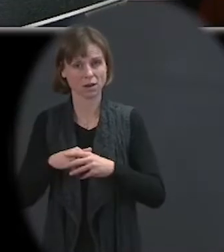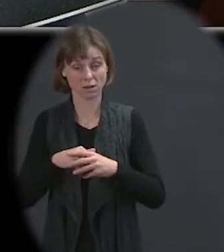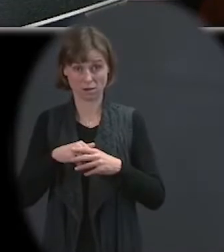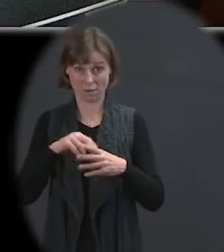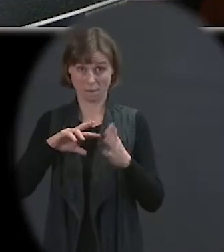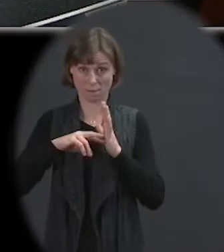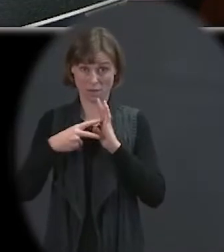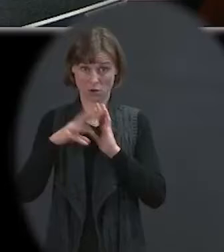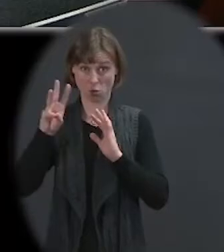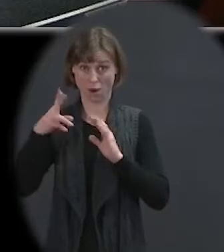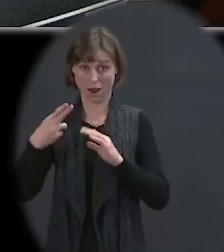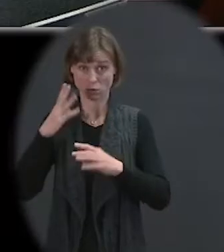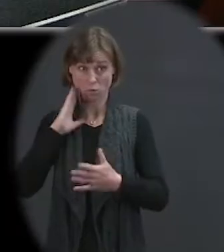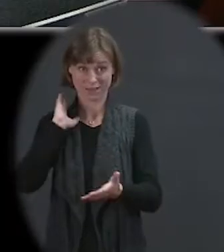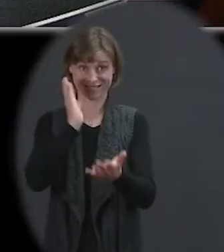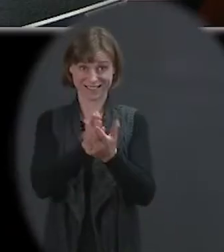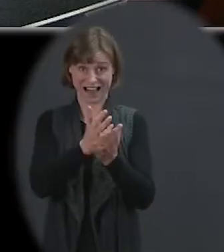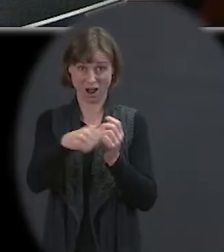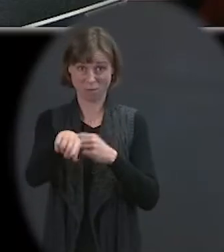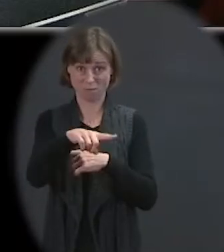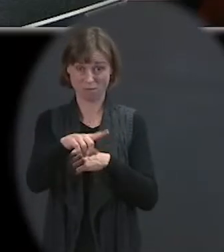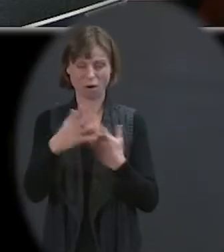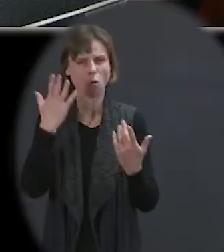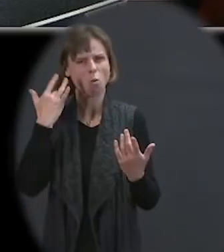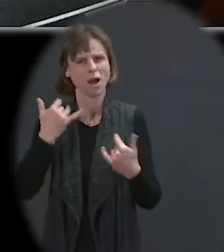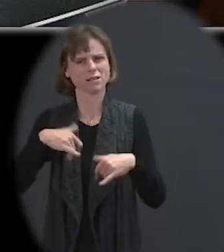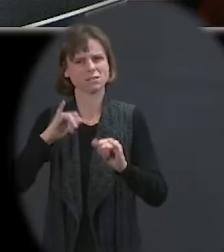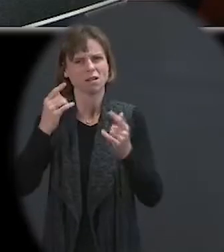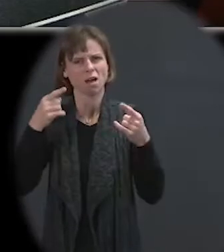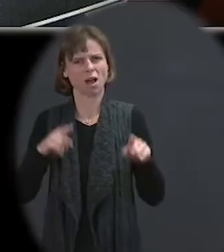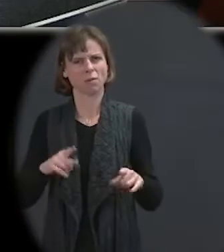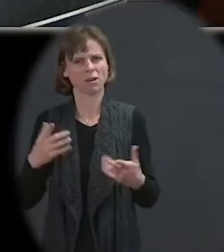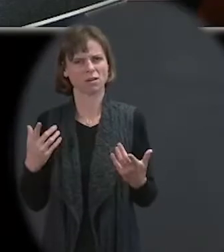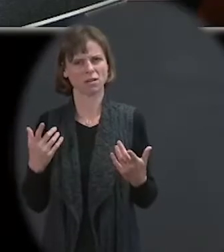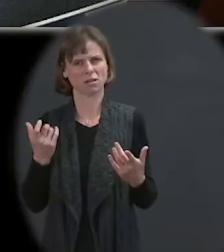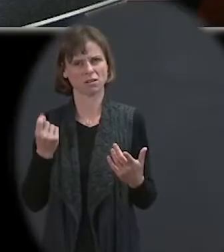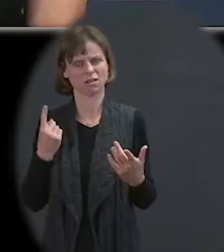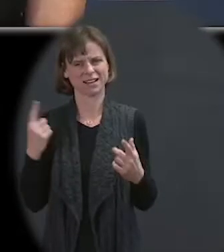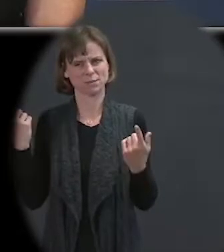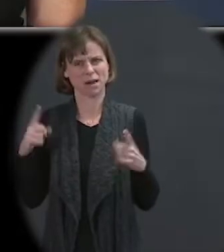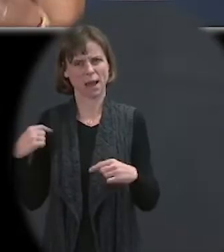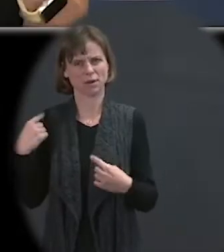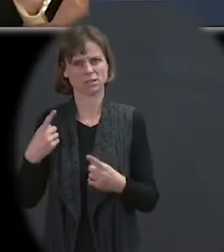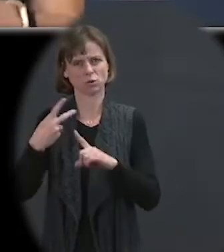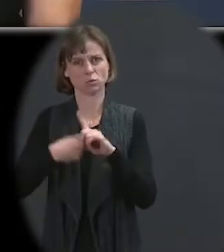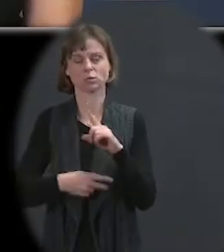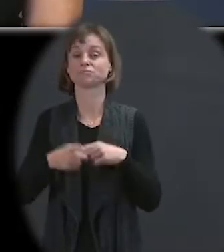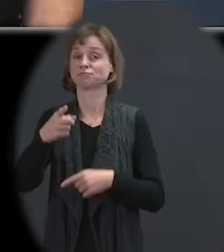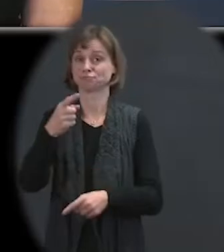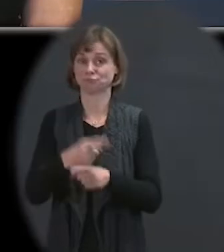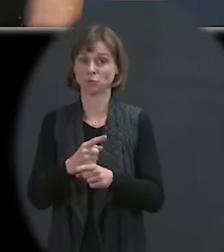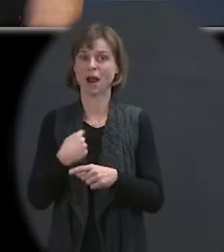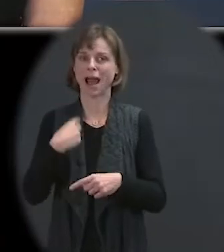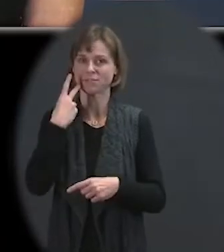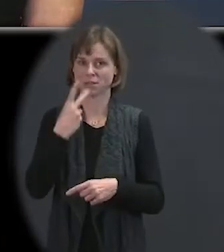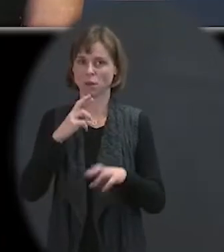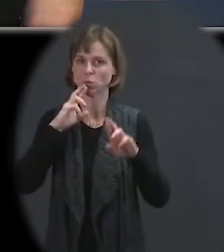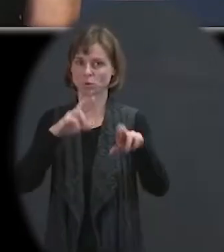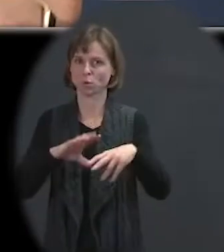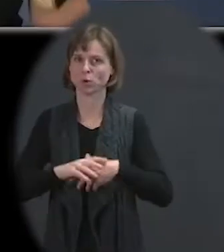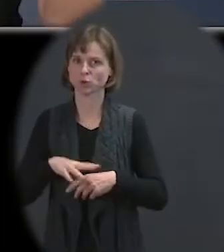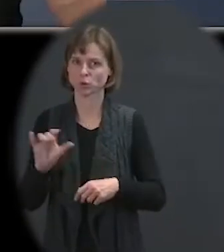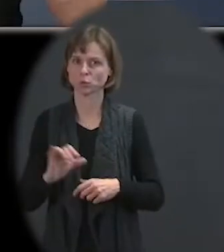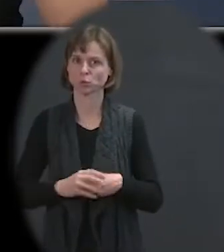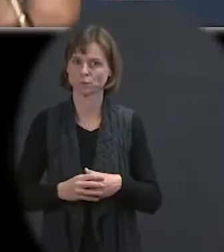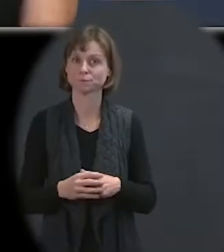plan for stopping this, and why is it still happening? This has now been happening at least over 2 months. You're right. I've seen those reports as well,